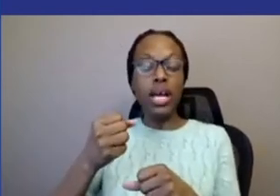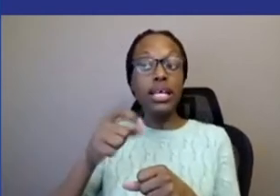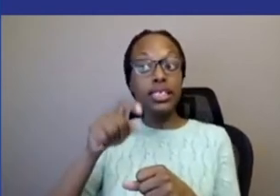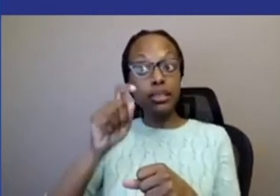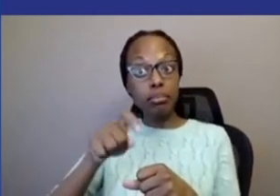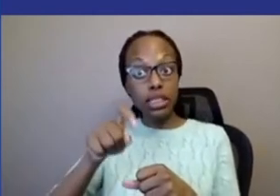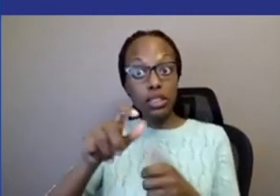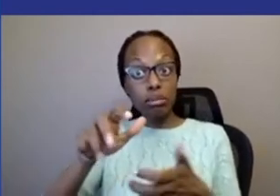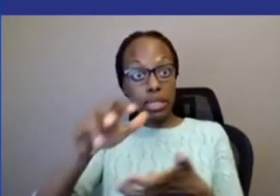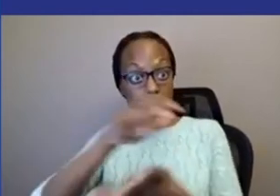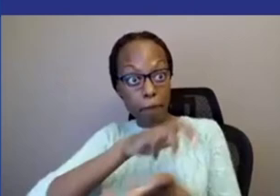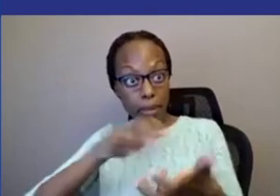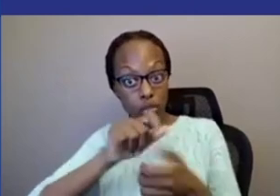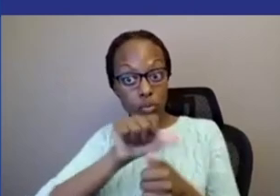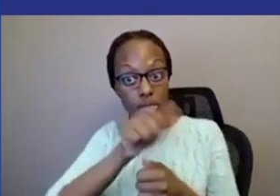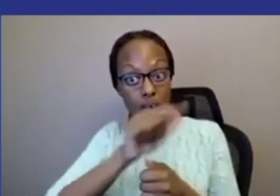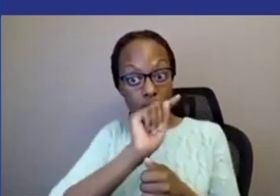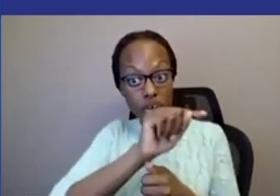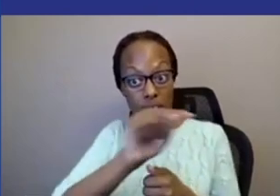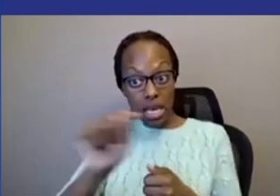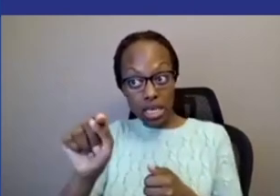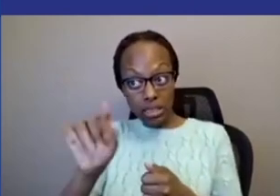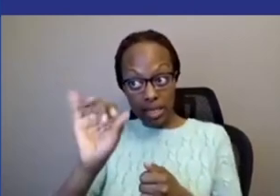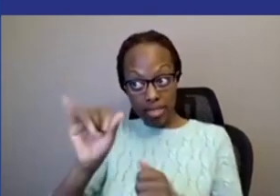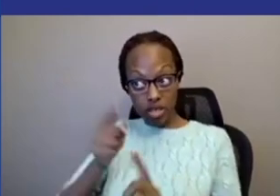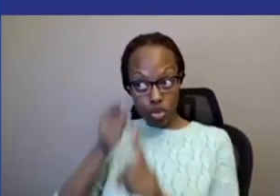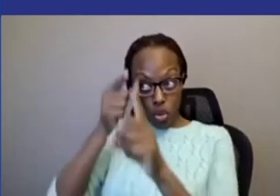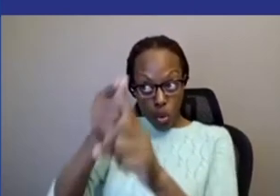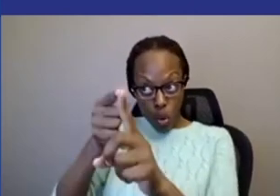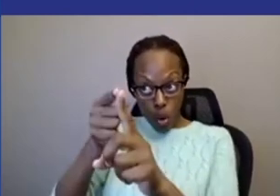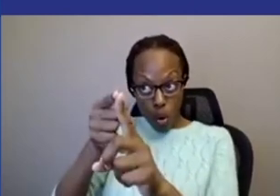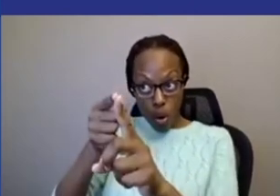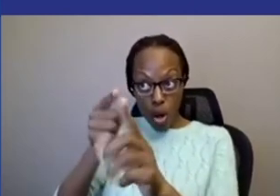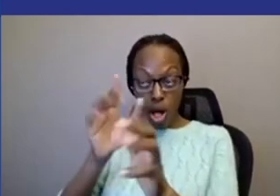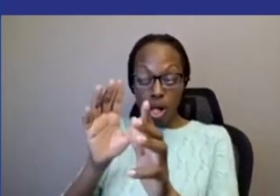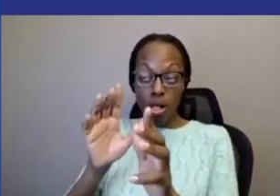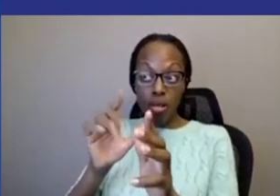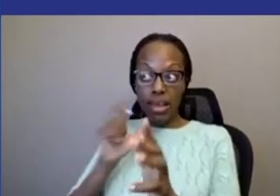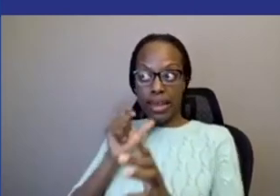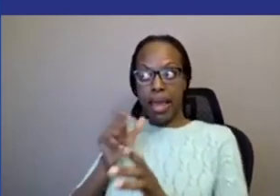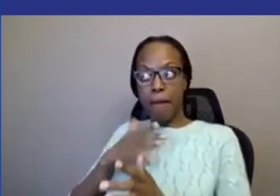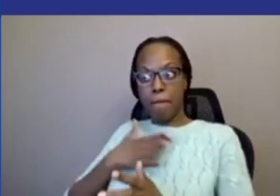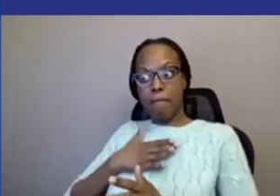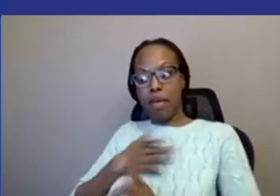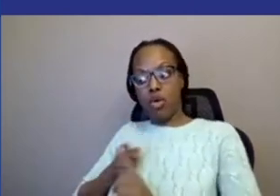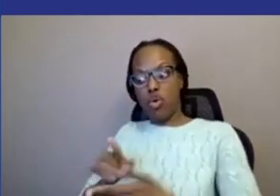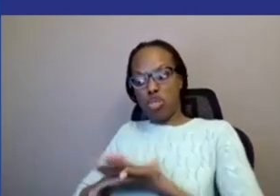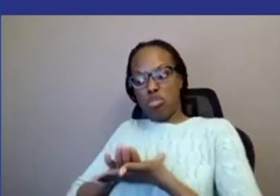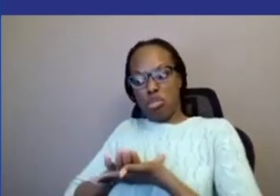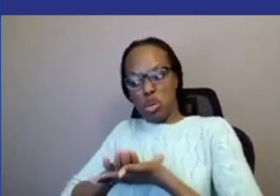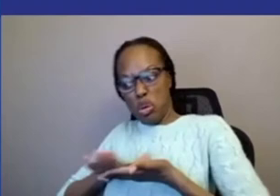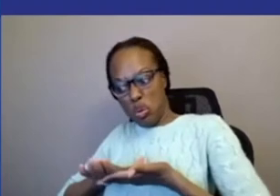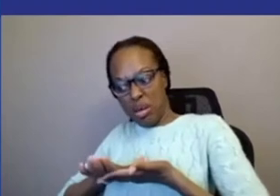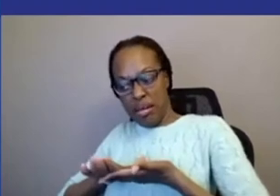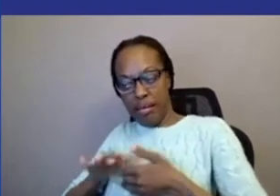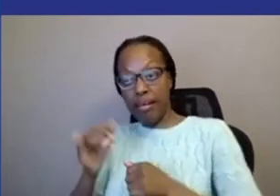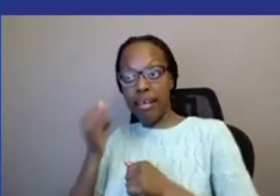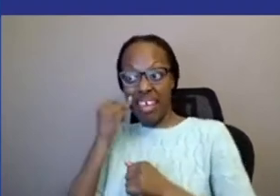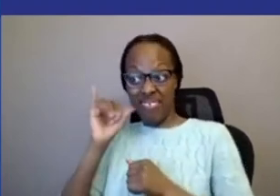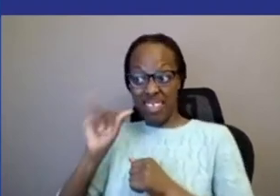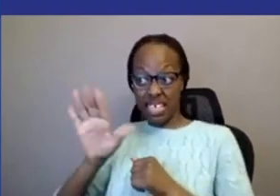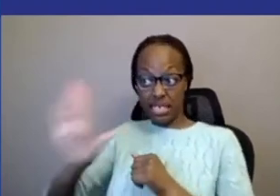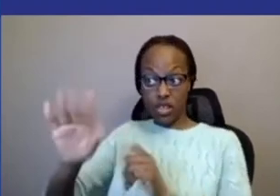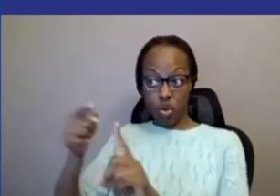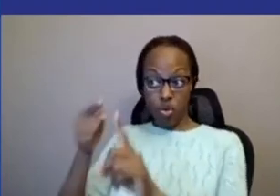the big goal, not my purity. So if that's the case, when I'm looking at that, what I would like